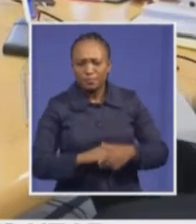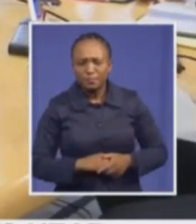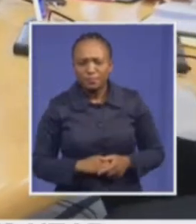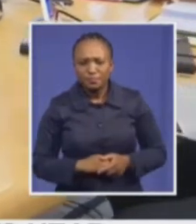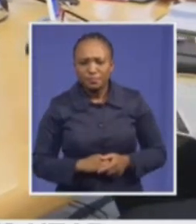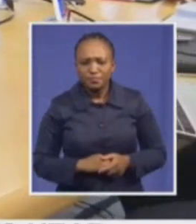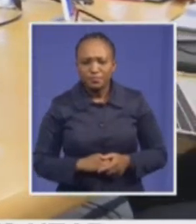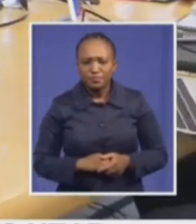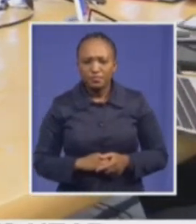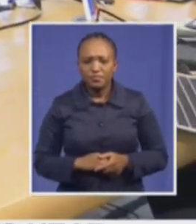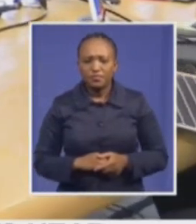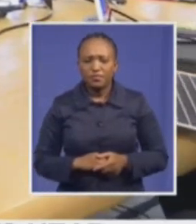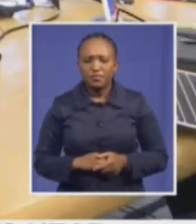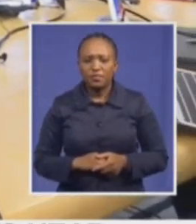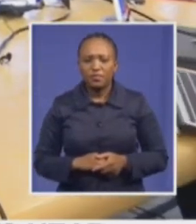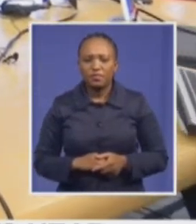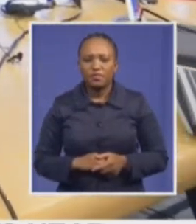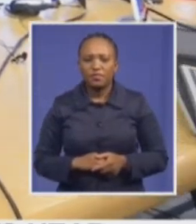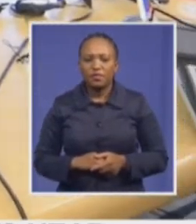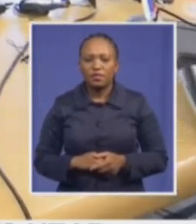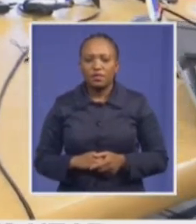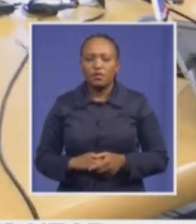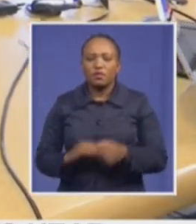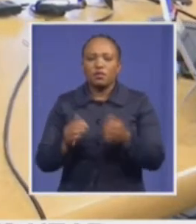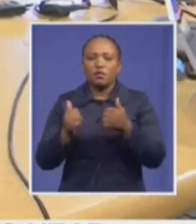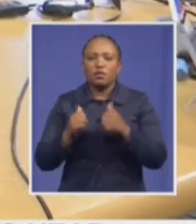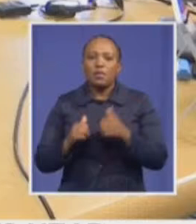the settlement. Yes.